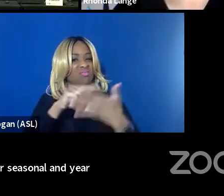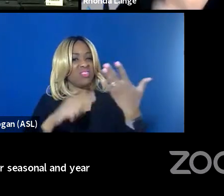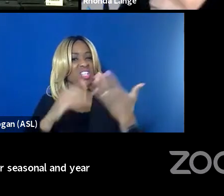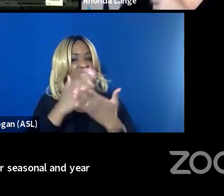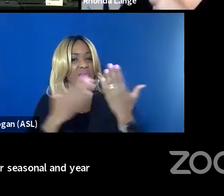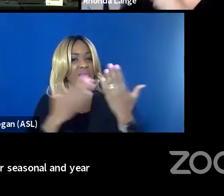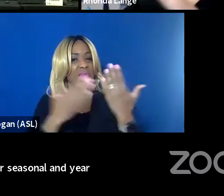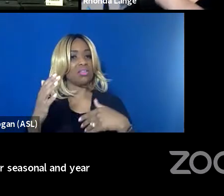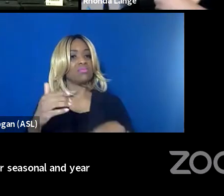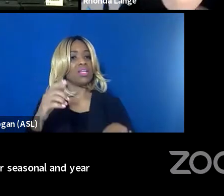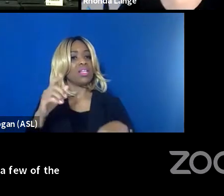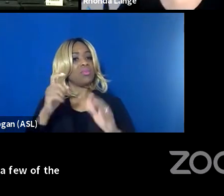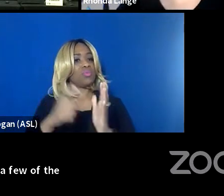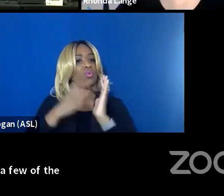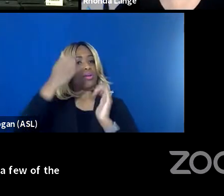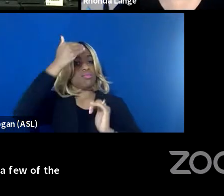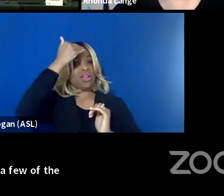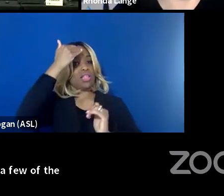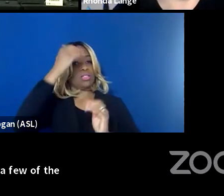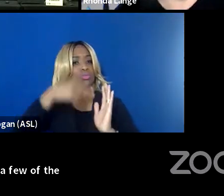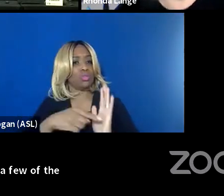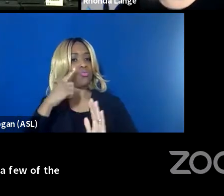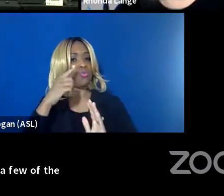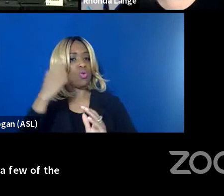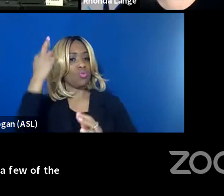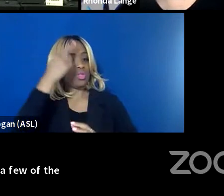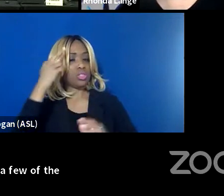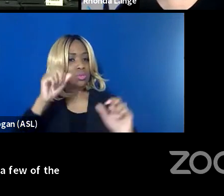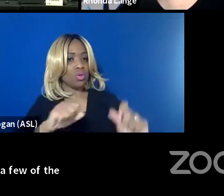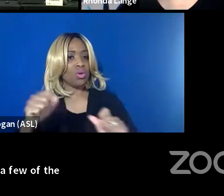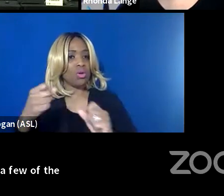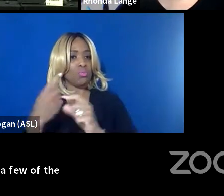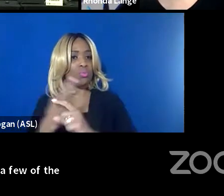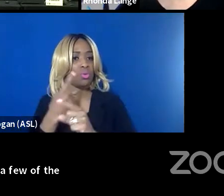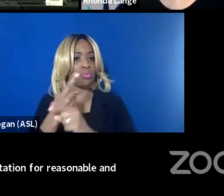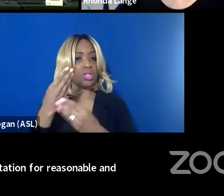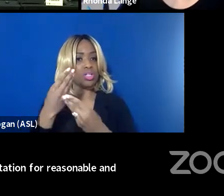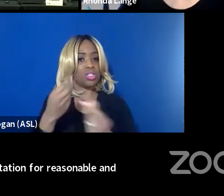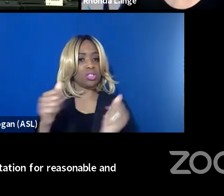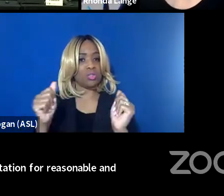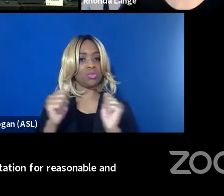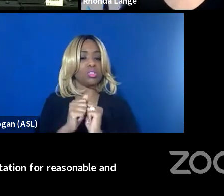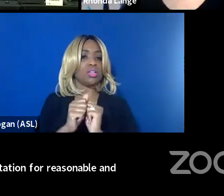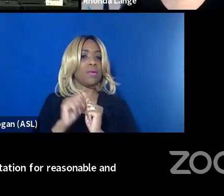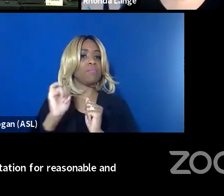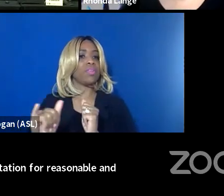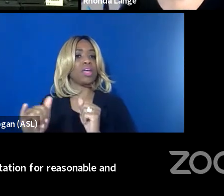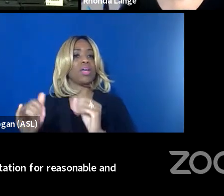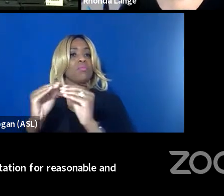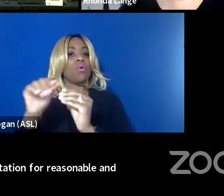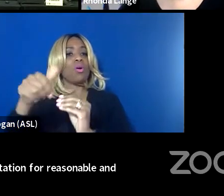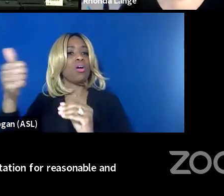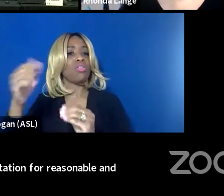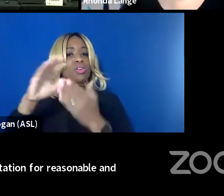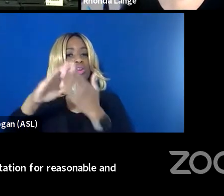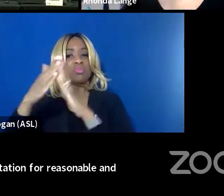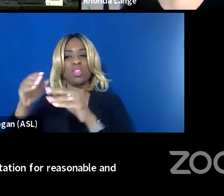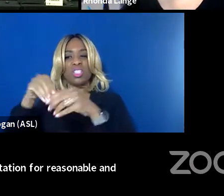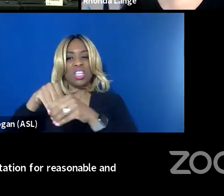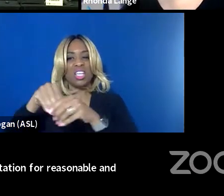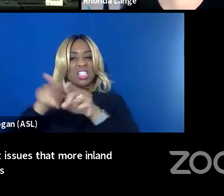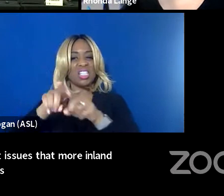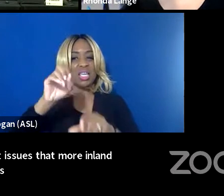knowledgeable representation for reasonable and appropriate solutions. These aren't issues that more inland communities, even in the same county, have